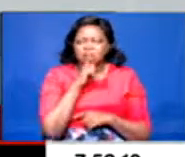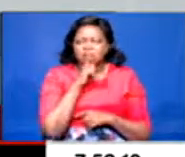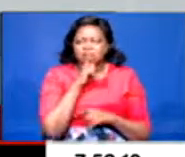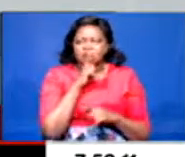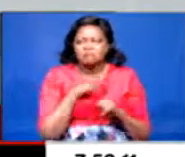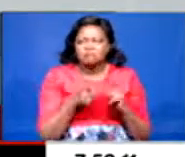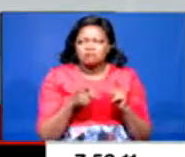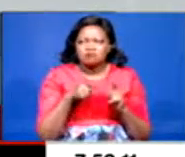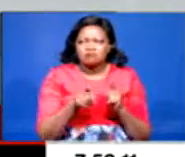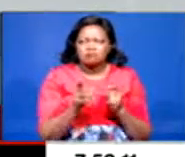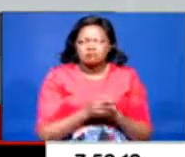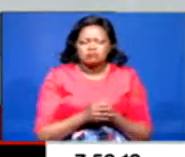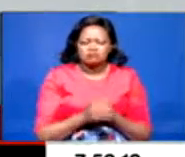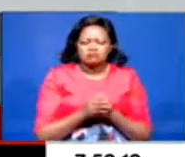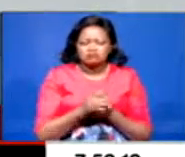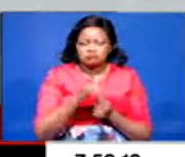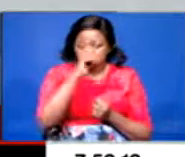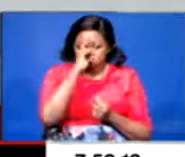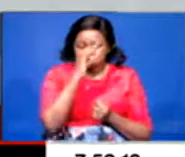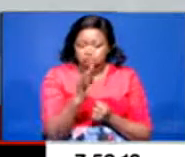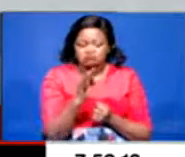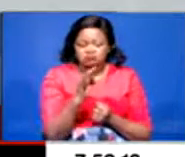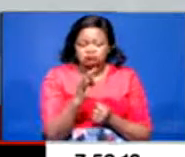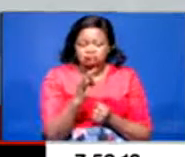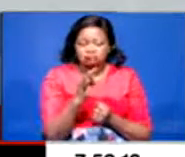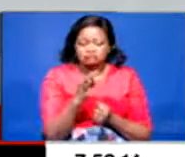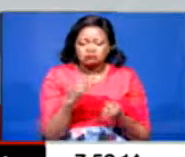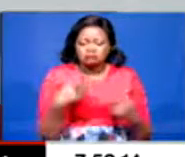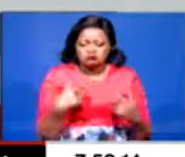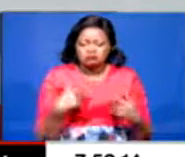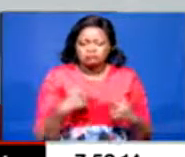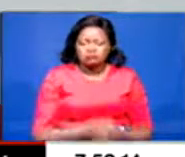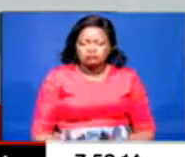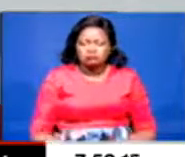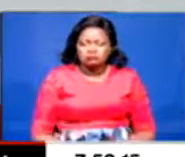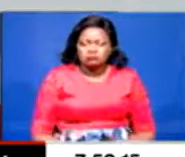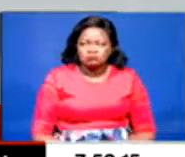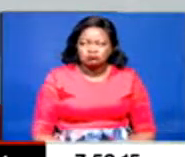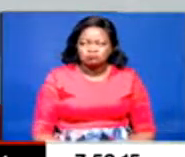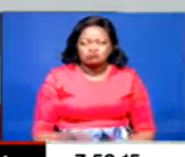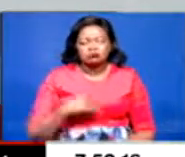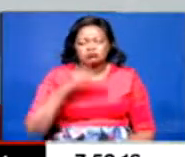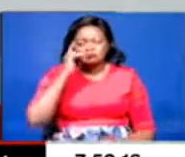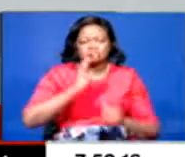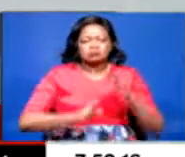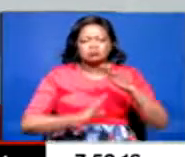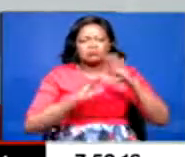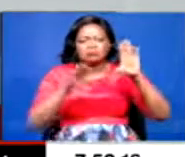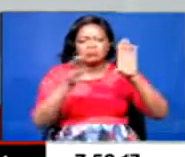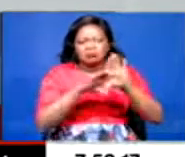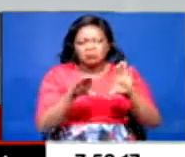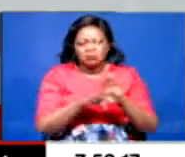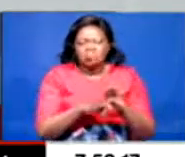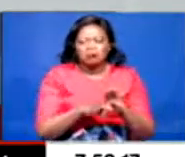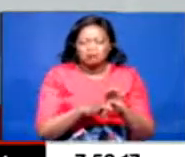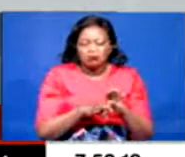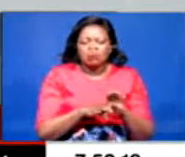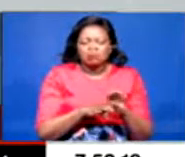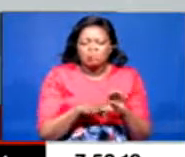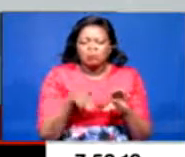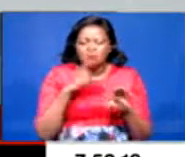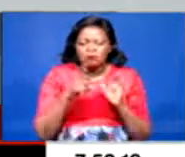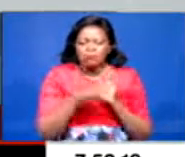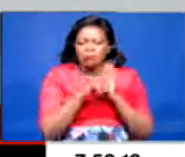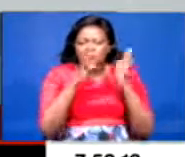steely determination that he has had. So, in my opinion, he's a senior member of the bar. is a person who has been in